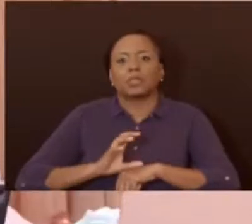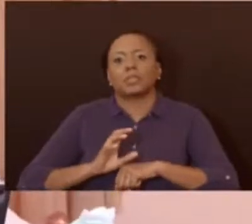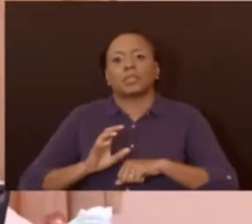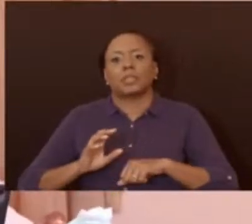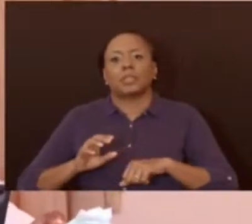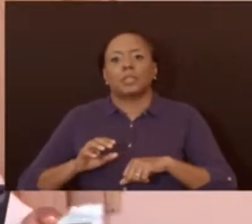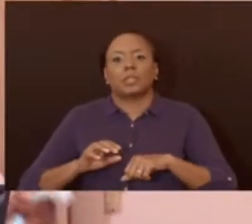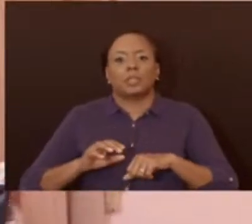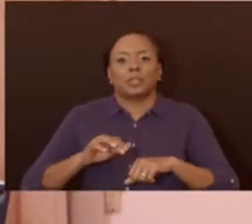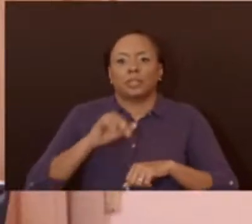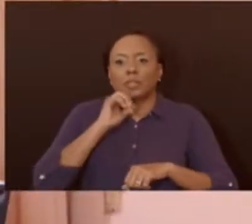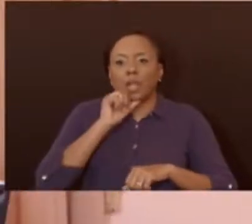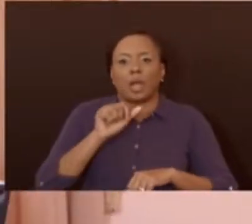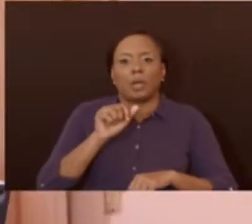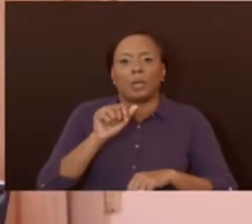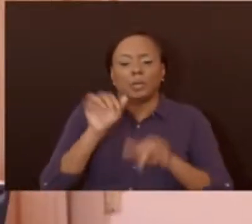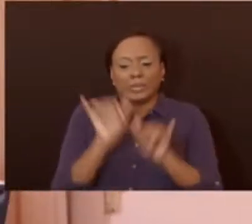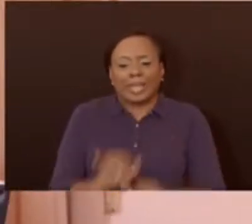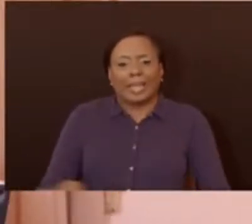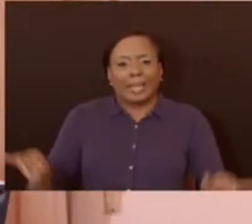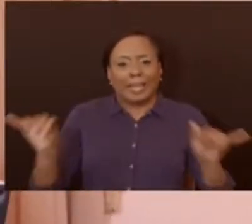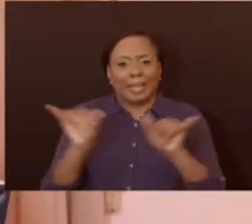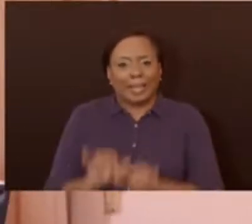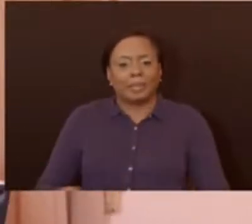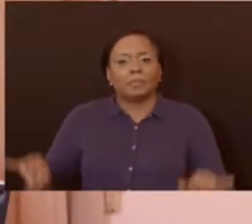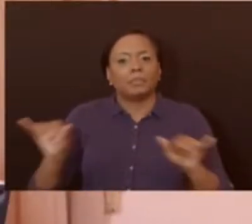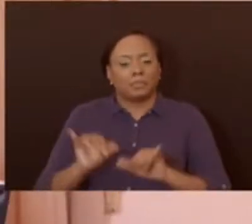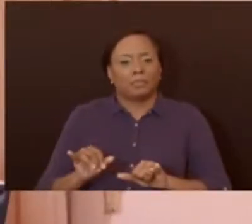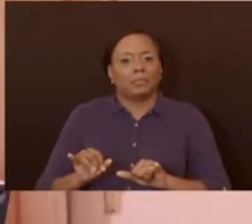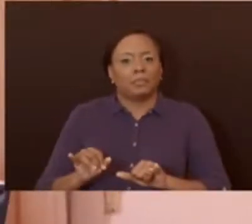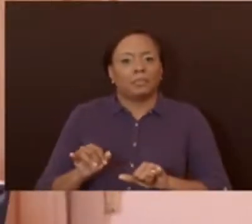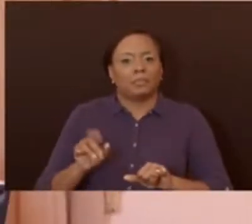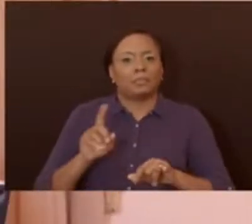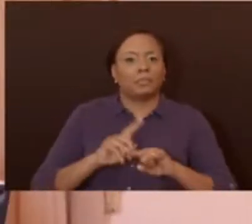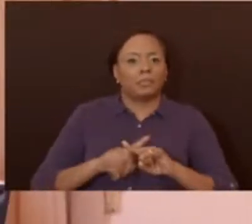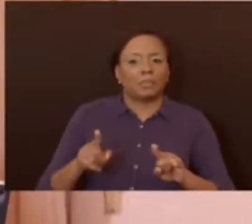one-size-fits-all approach as we have in the past, but we propose to